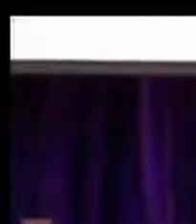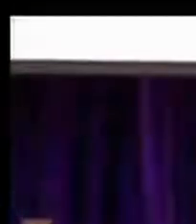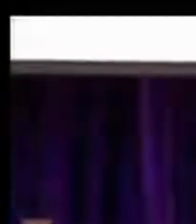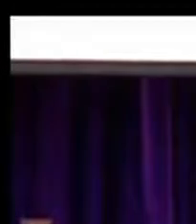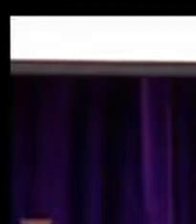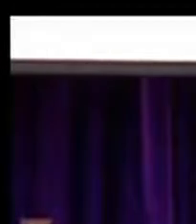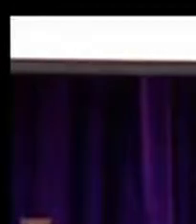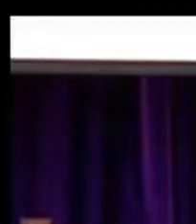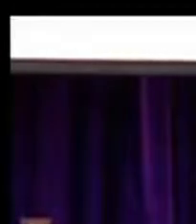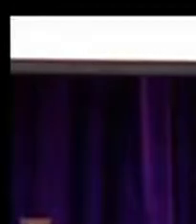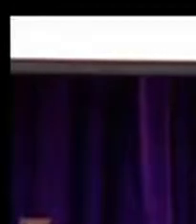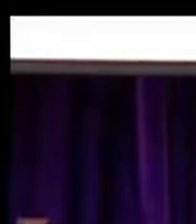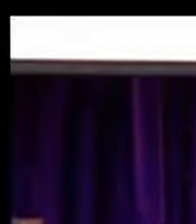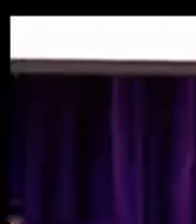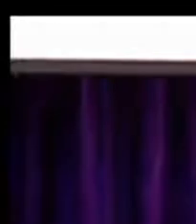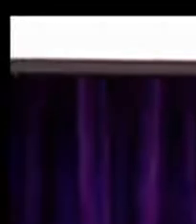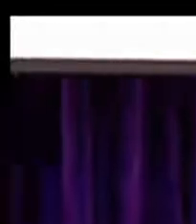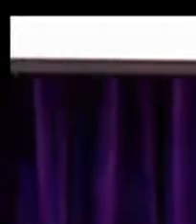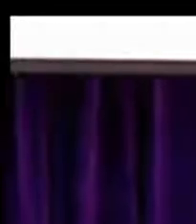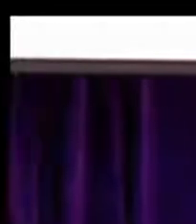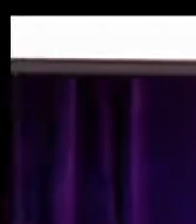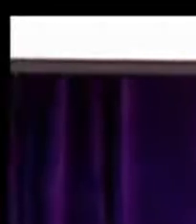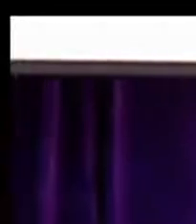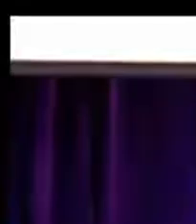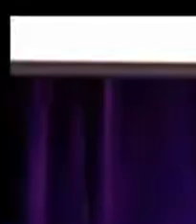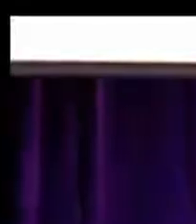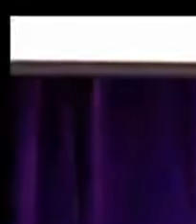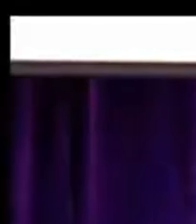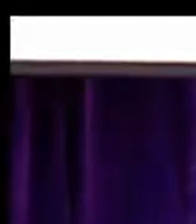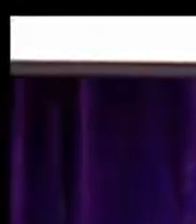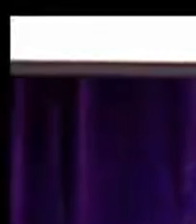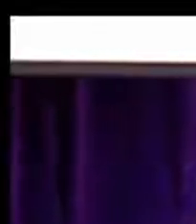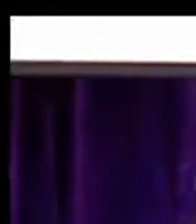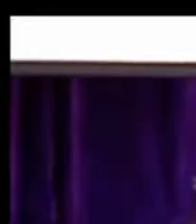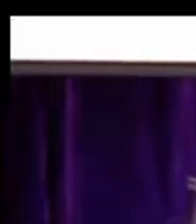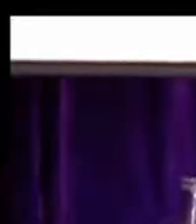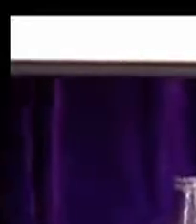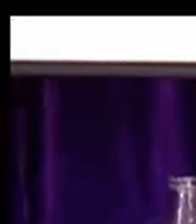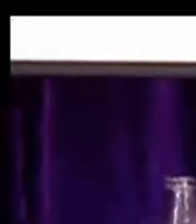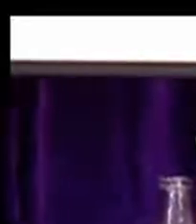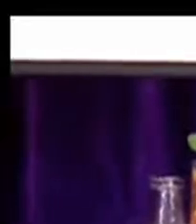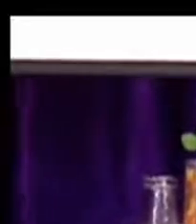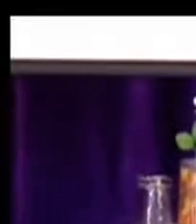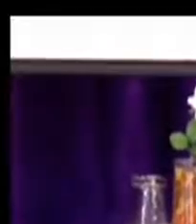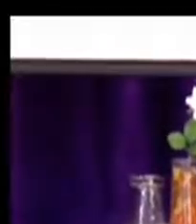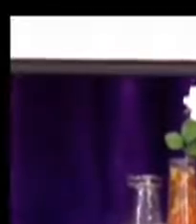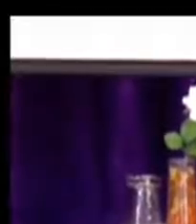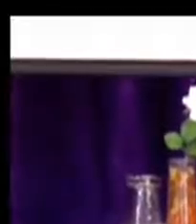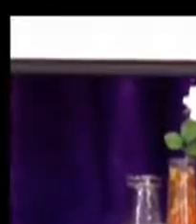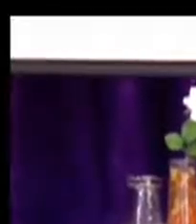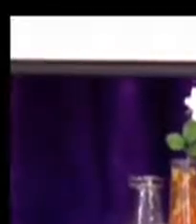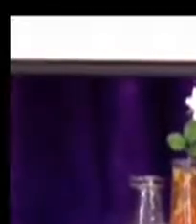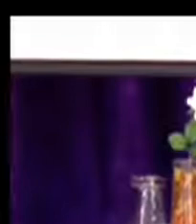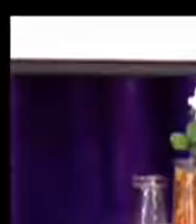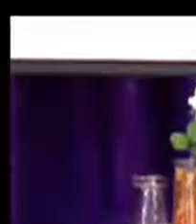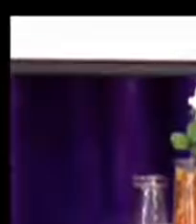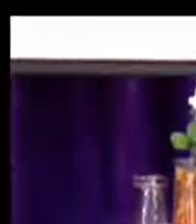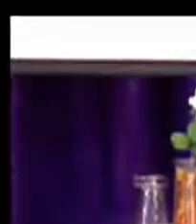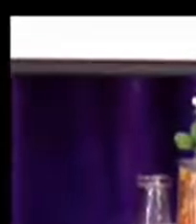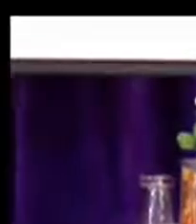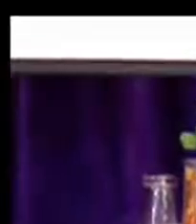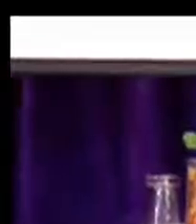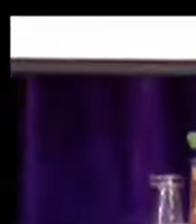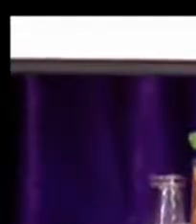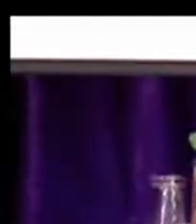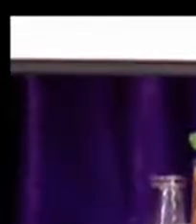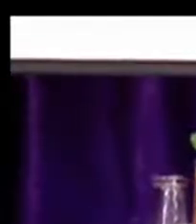You can be tempted to become bitter and cynical. You're tempted. You're not there